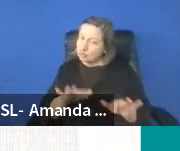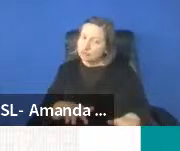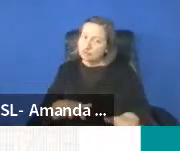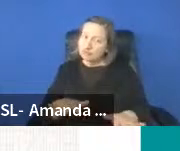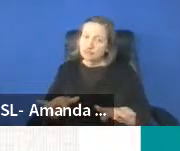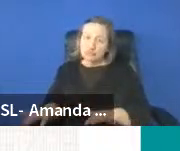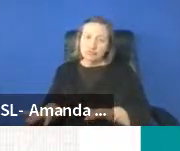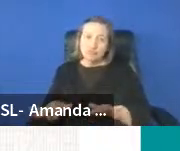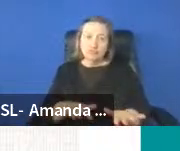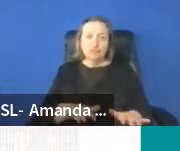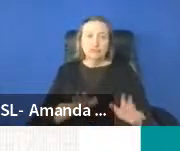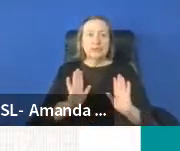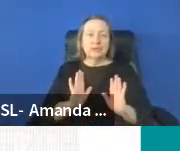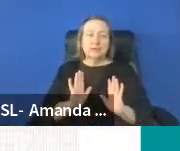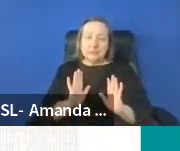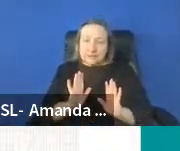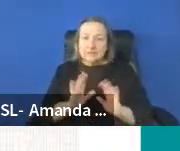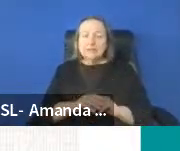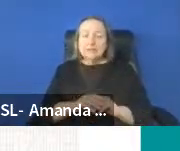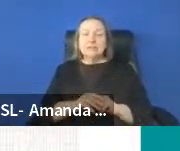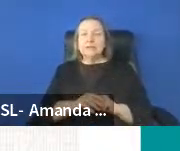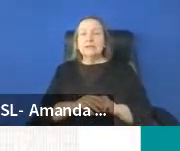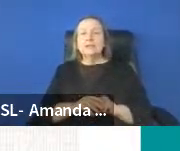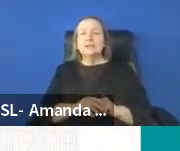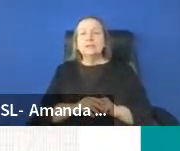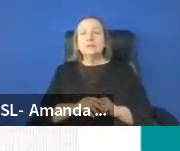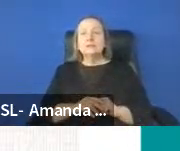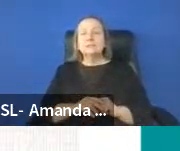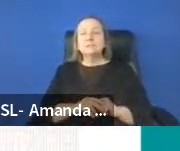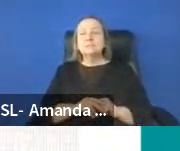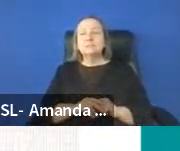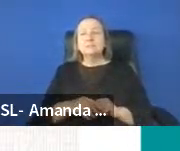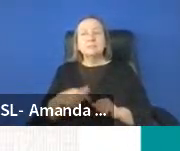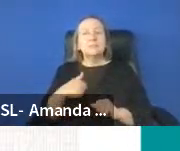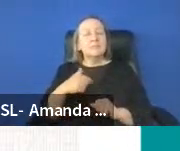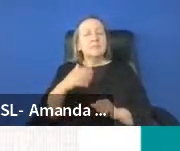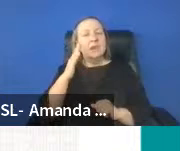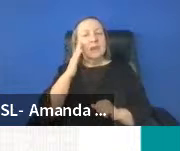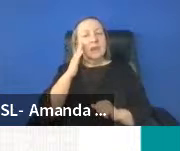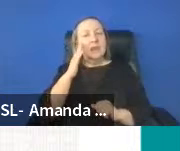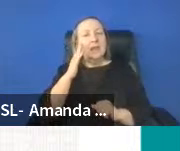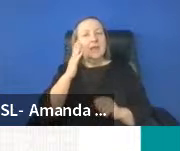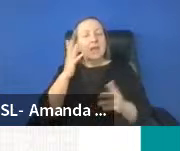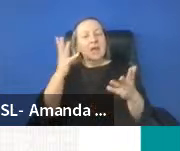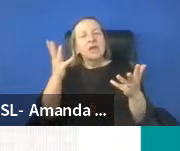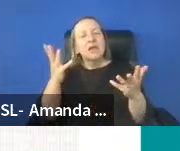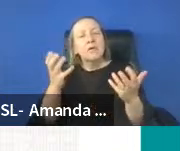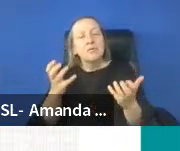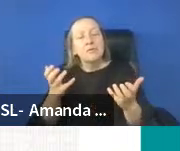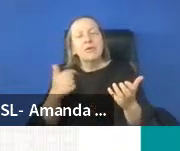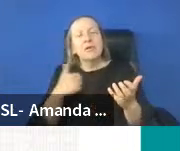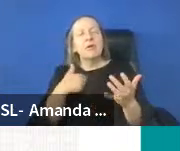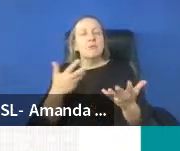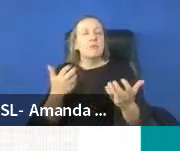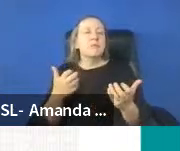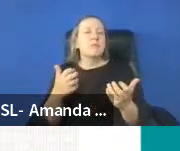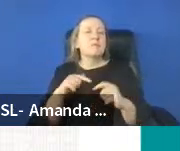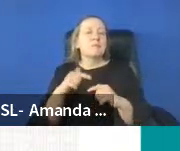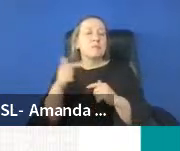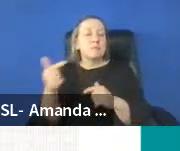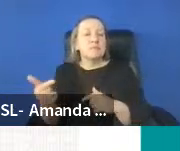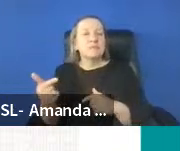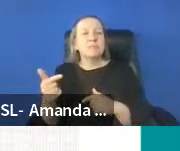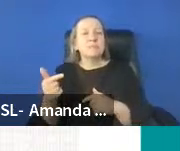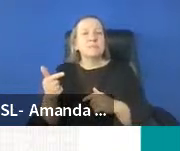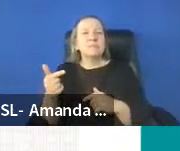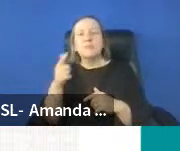but I just would like to turn the floor over to the members